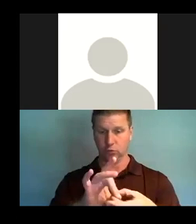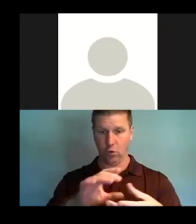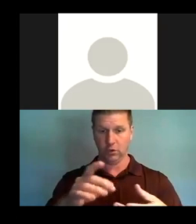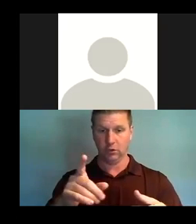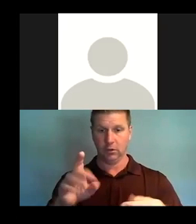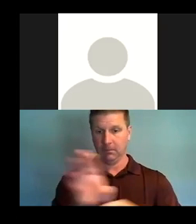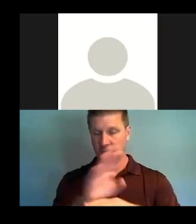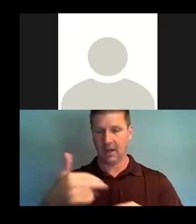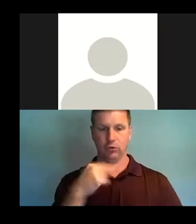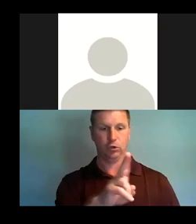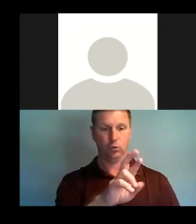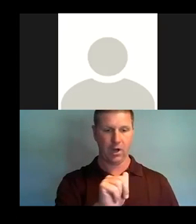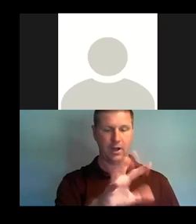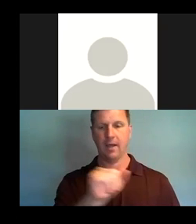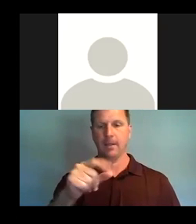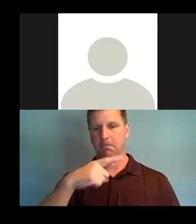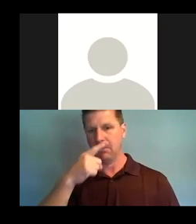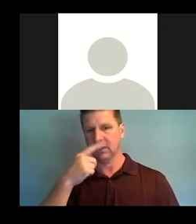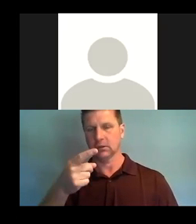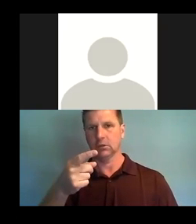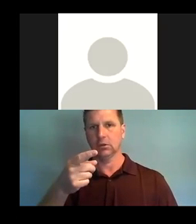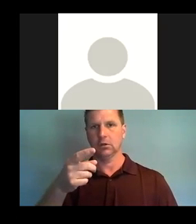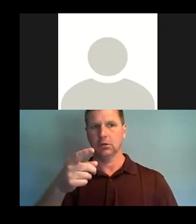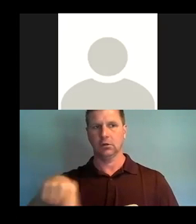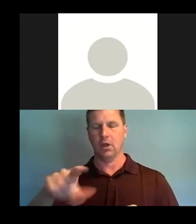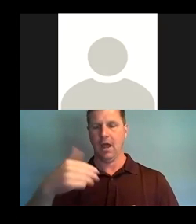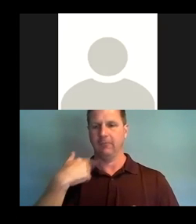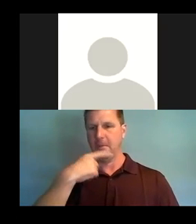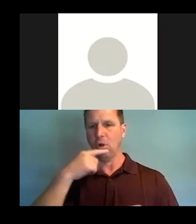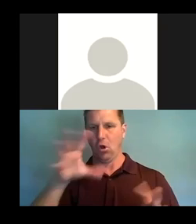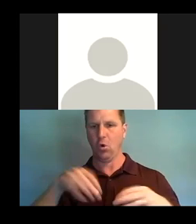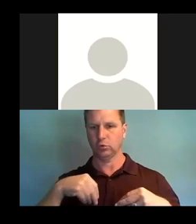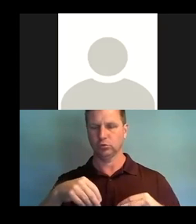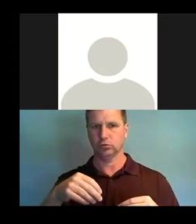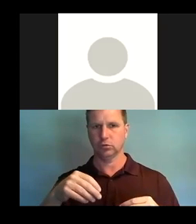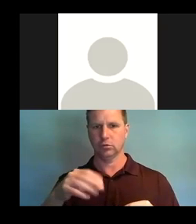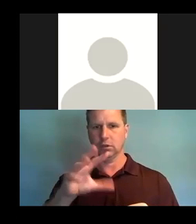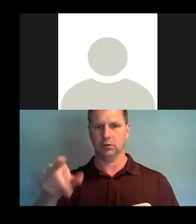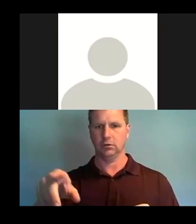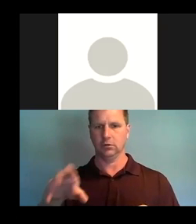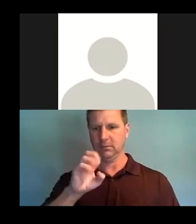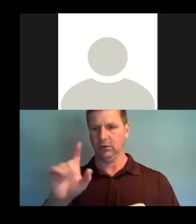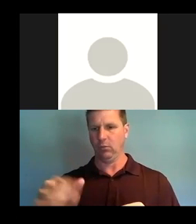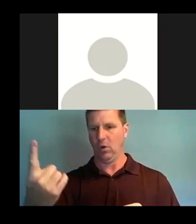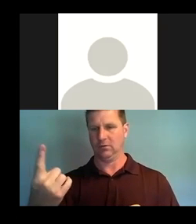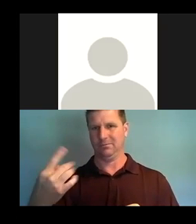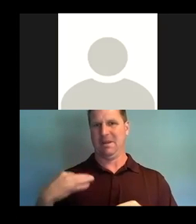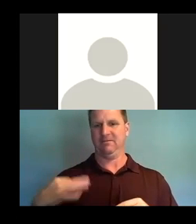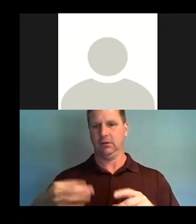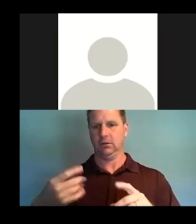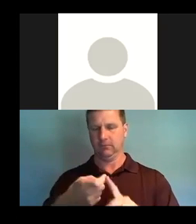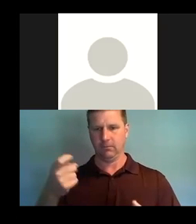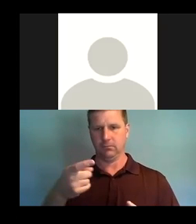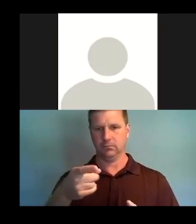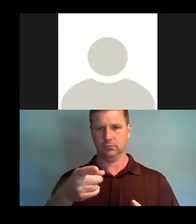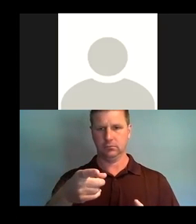the URA and the public instead retain some public ownership and be the ones benefiting from the